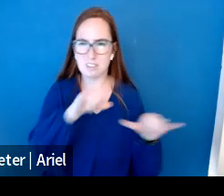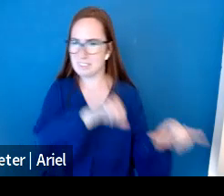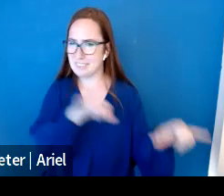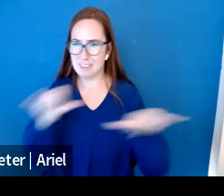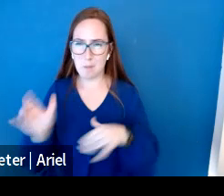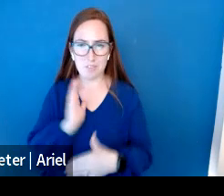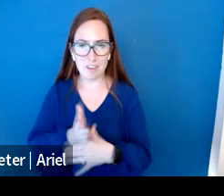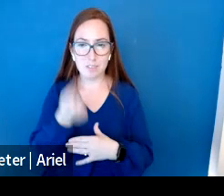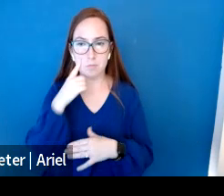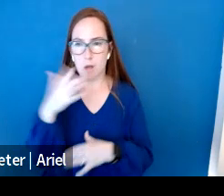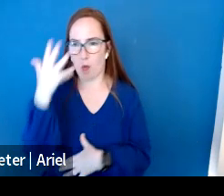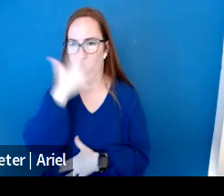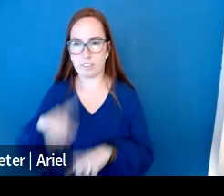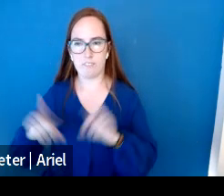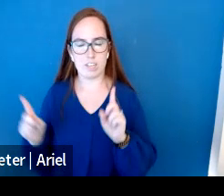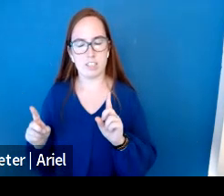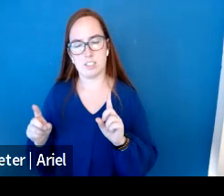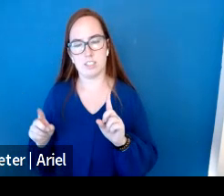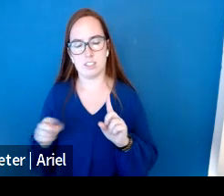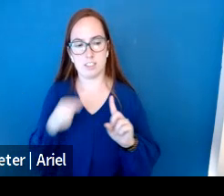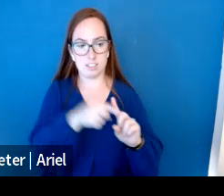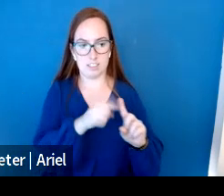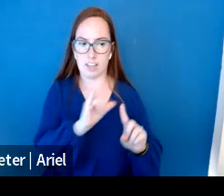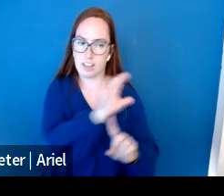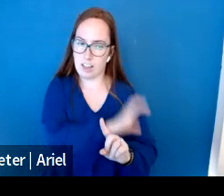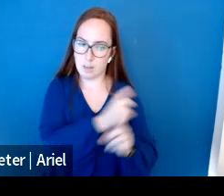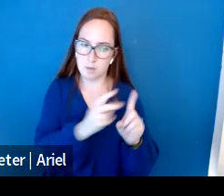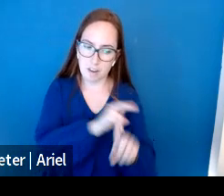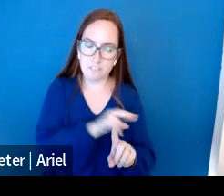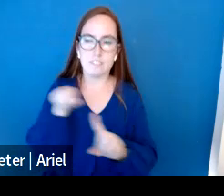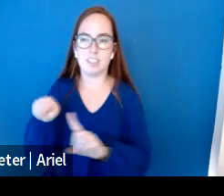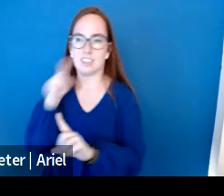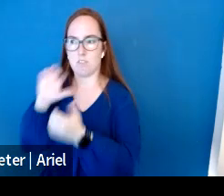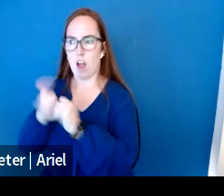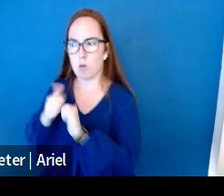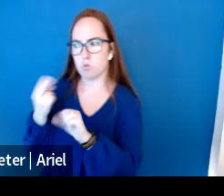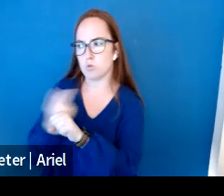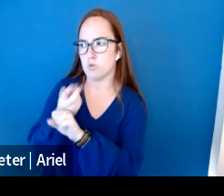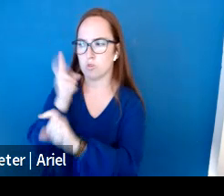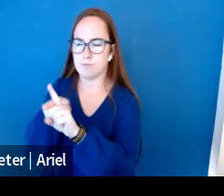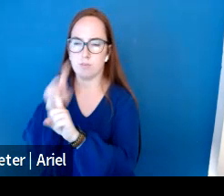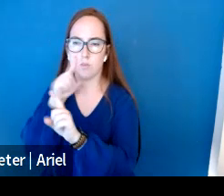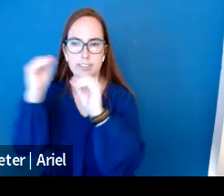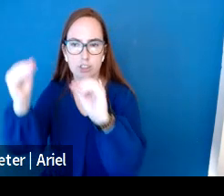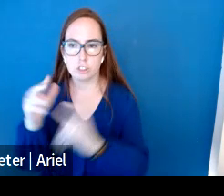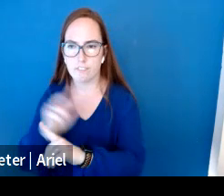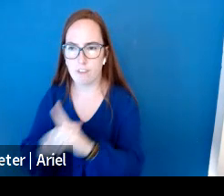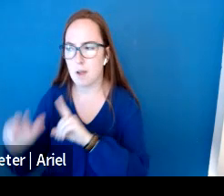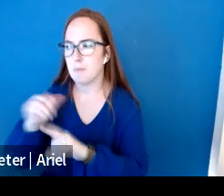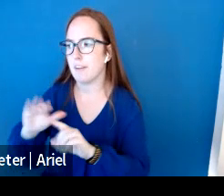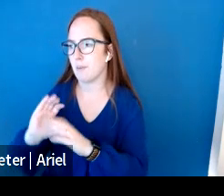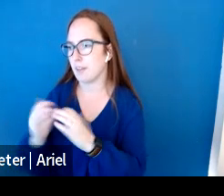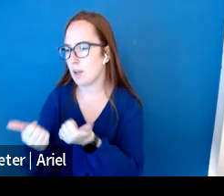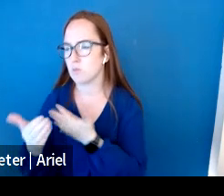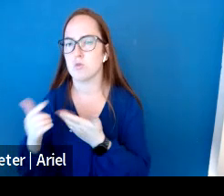presented more for use within the classroom or teaching environment. And so here's an example of some of the